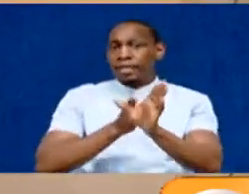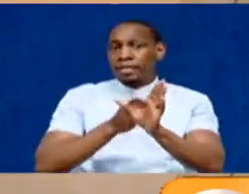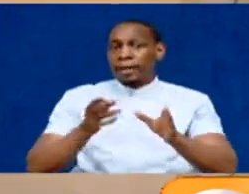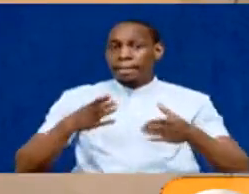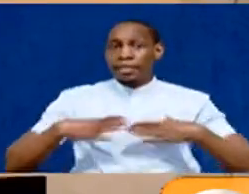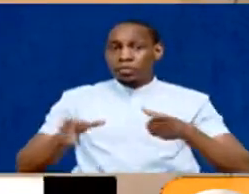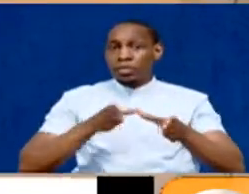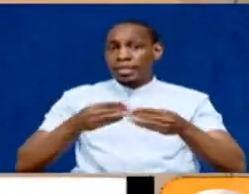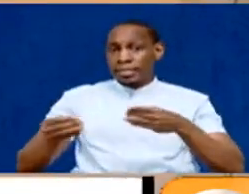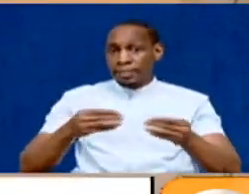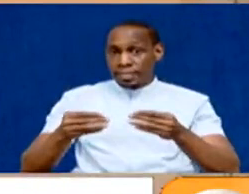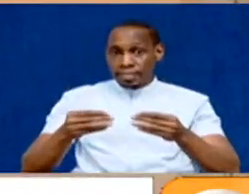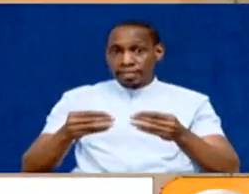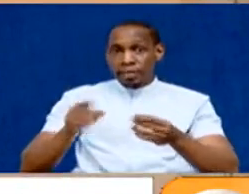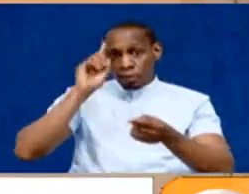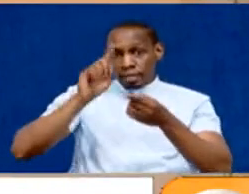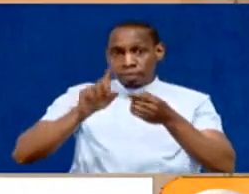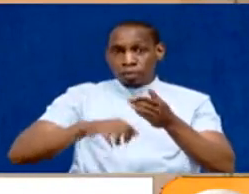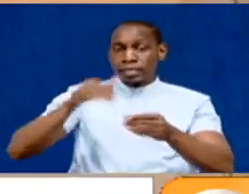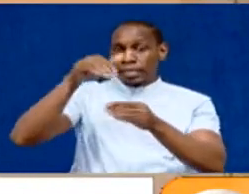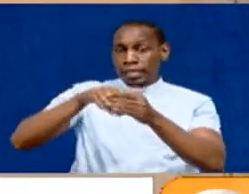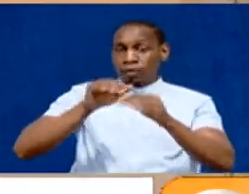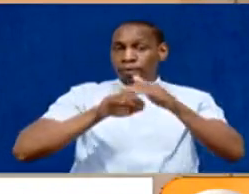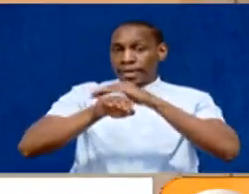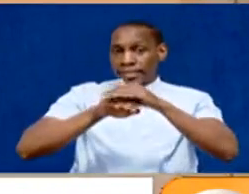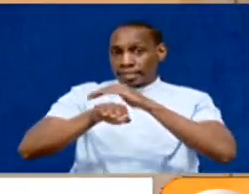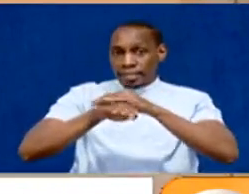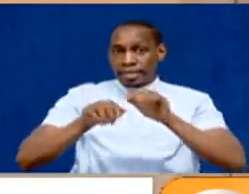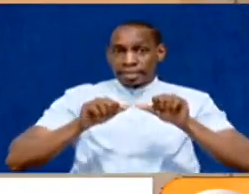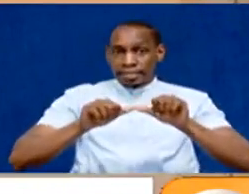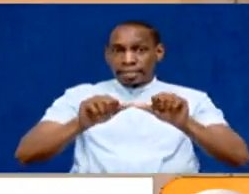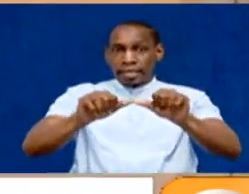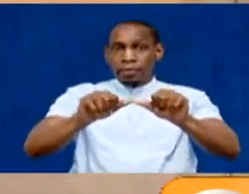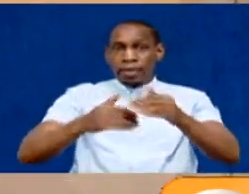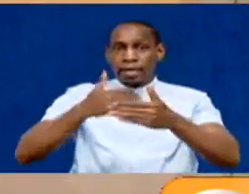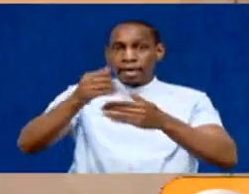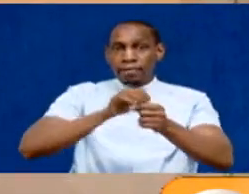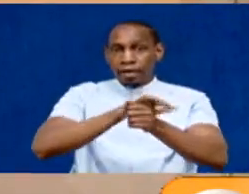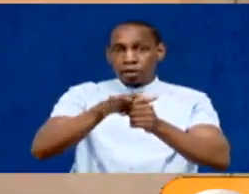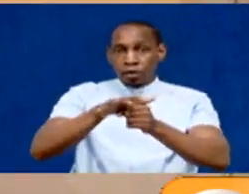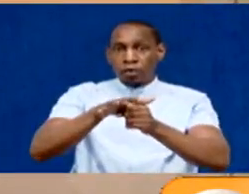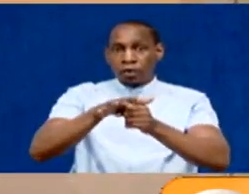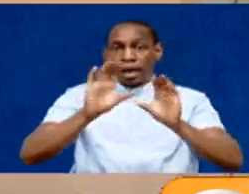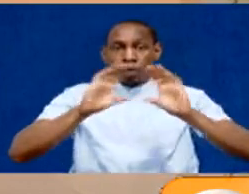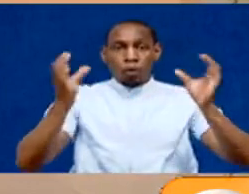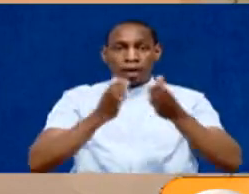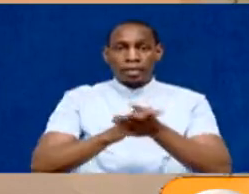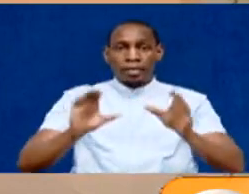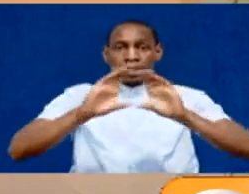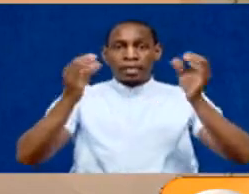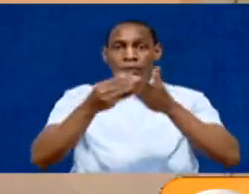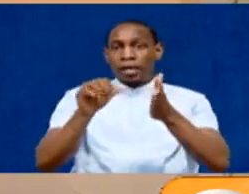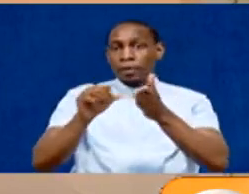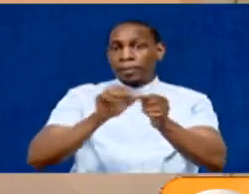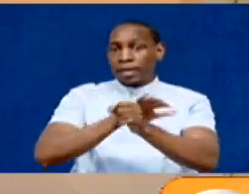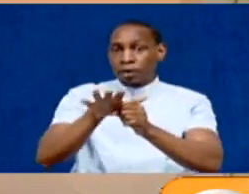Participation of Persons with Disabilities Towards an Inclusive, Accessible and Sustainable Post-COVID-19 World. The global crisis